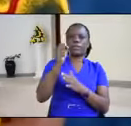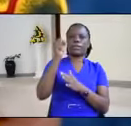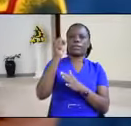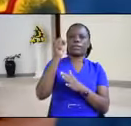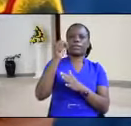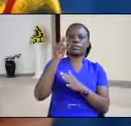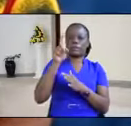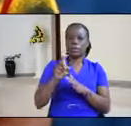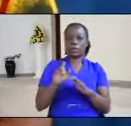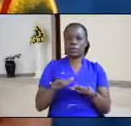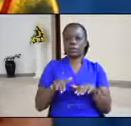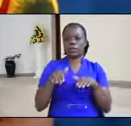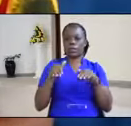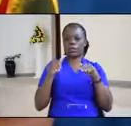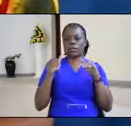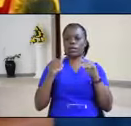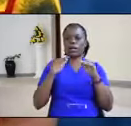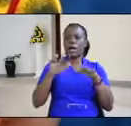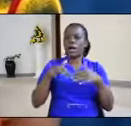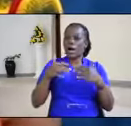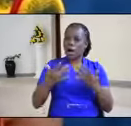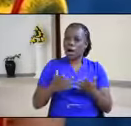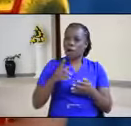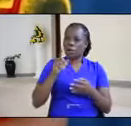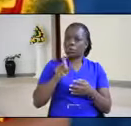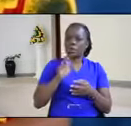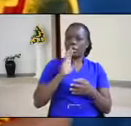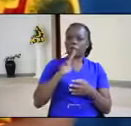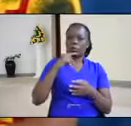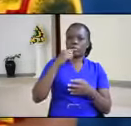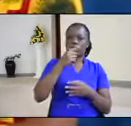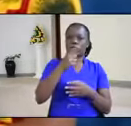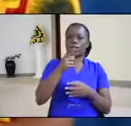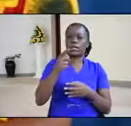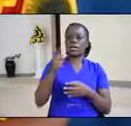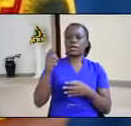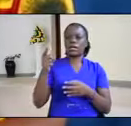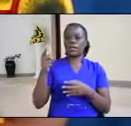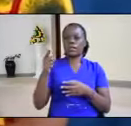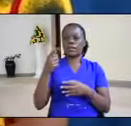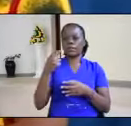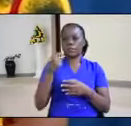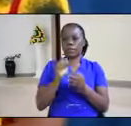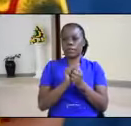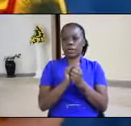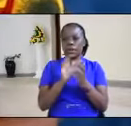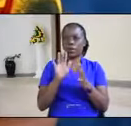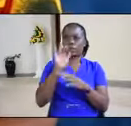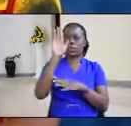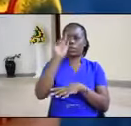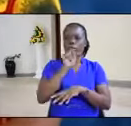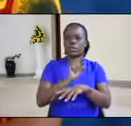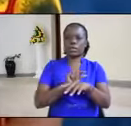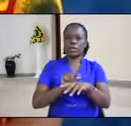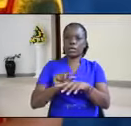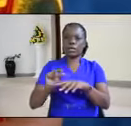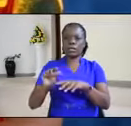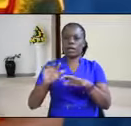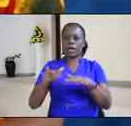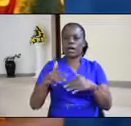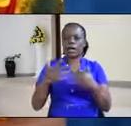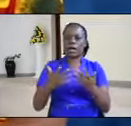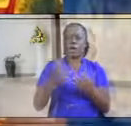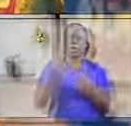shall weigh? How shall we stand in that great day?